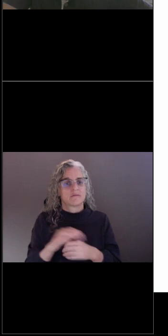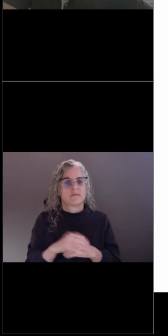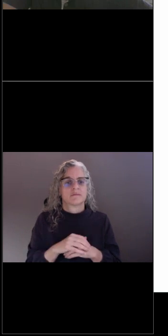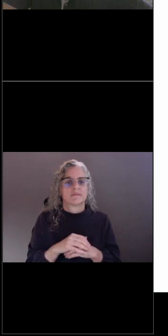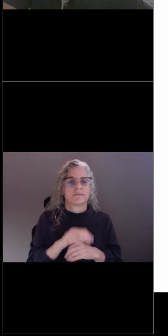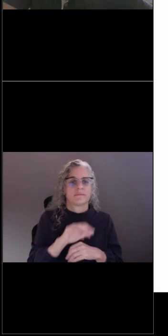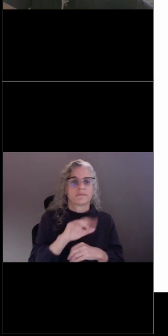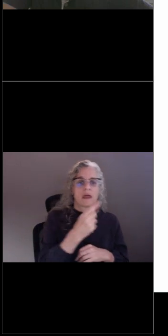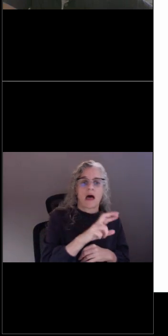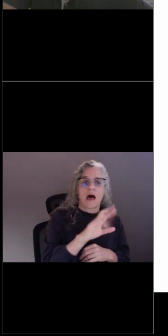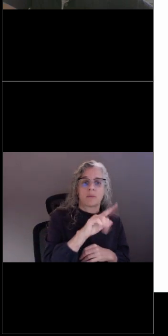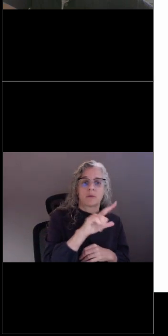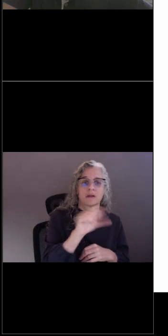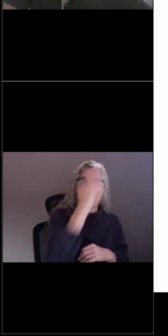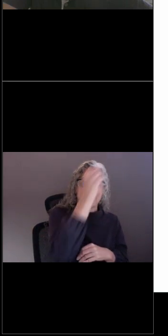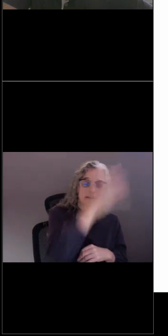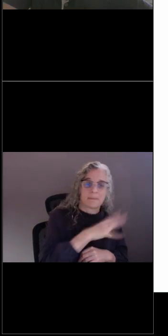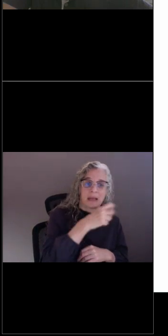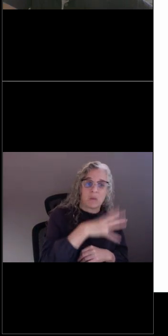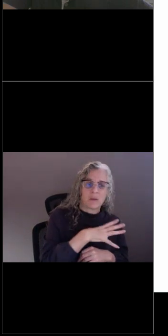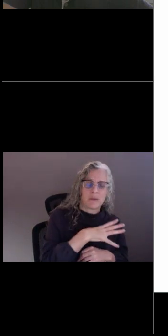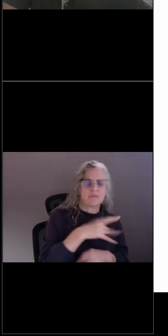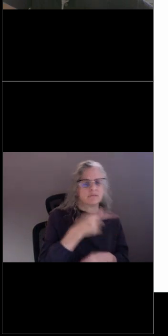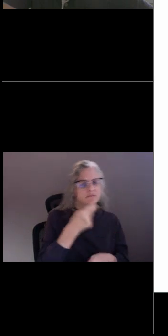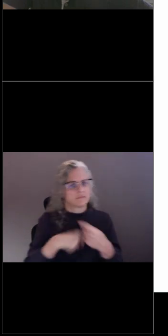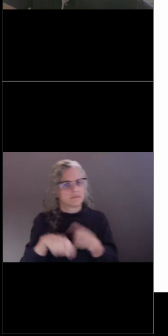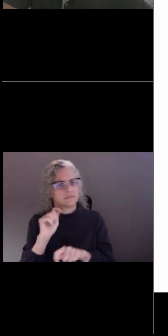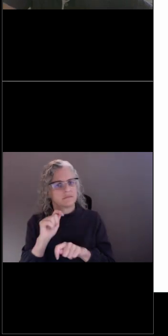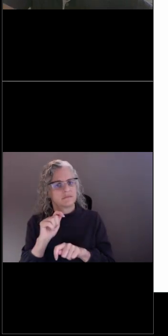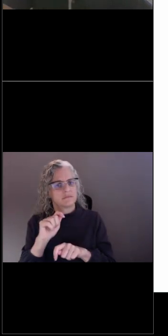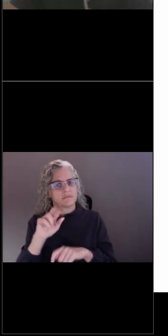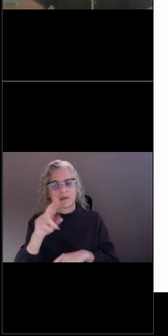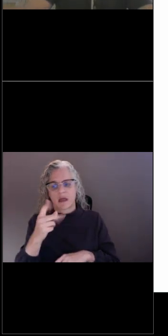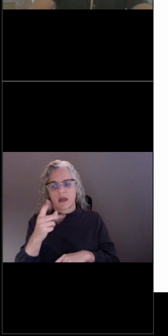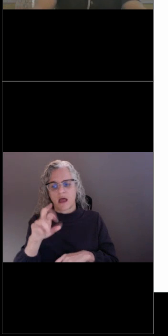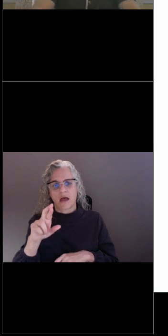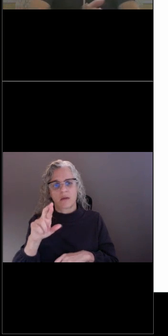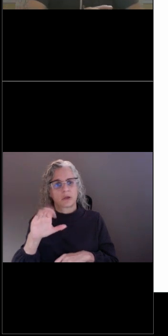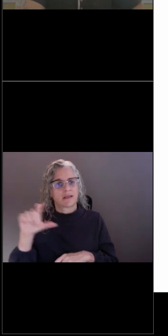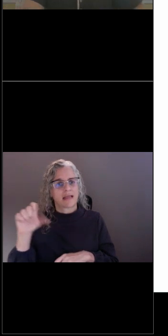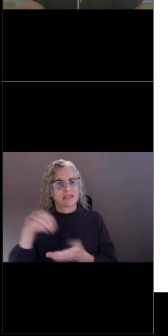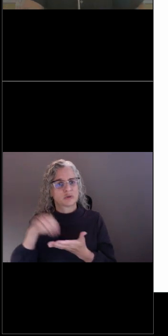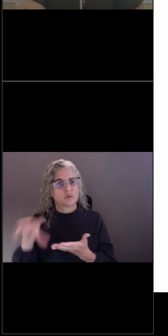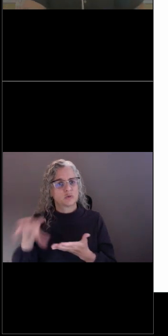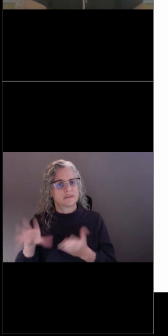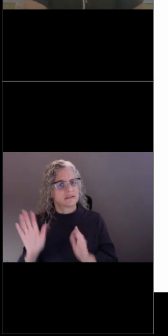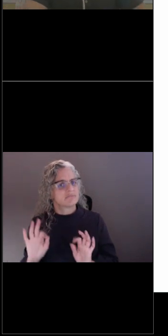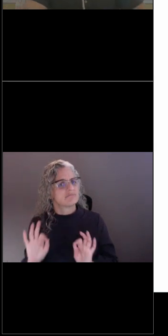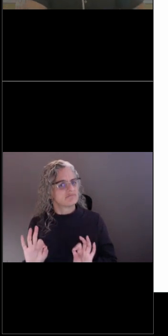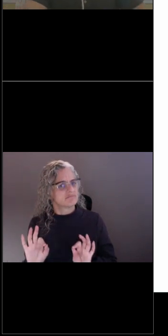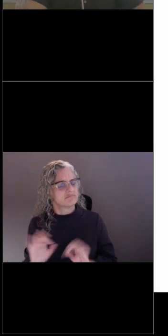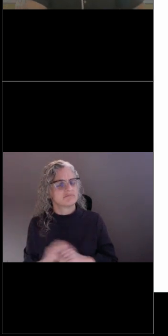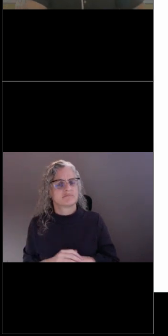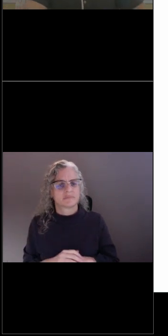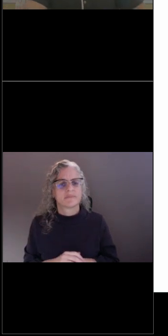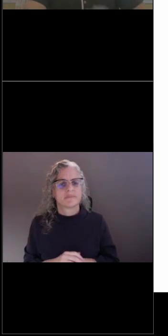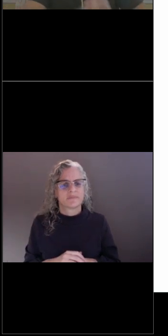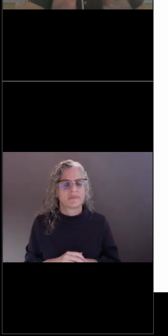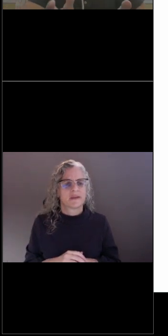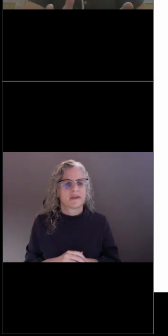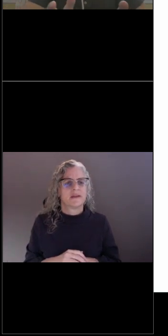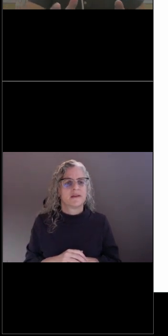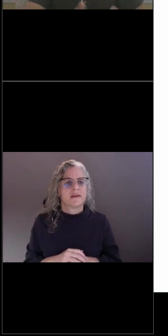men and women, we could just say upper class students, right? So we can sort of like using